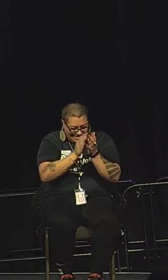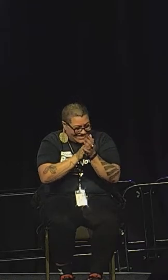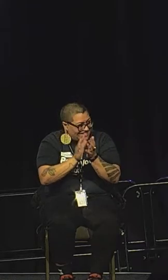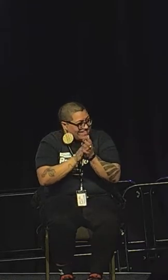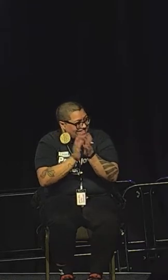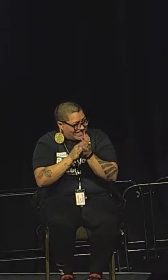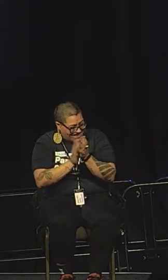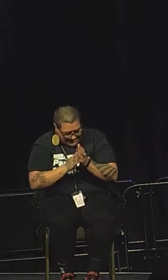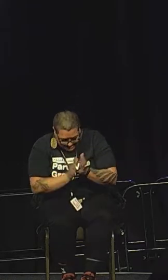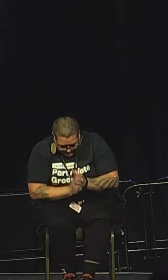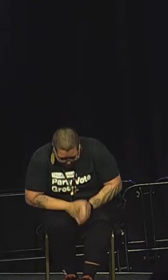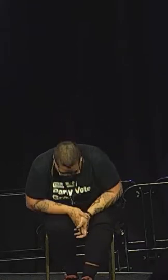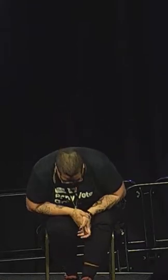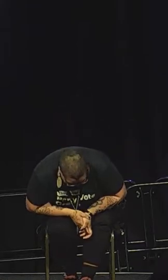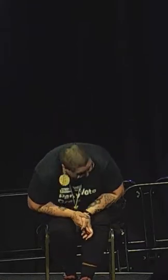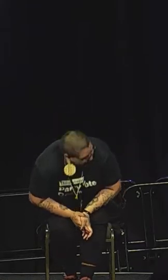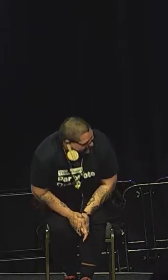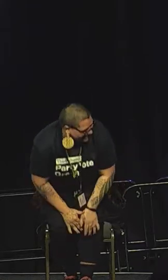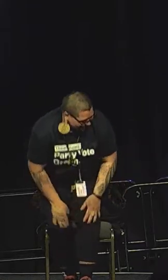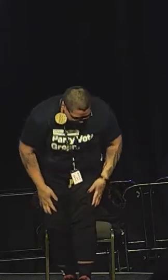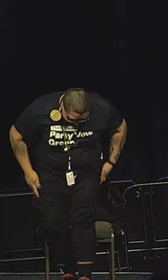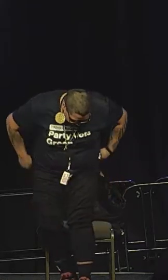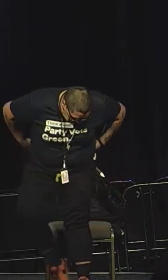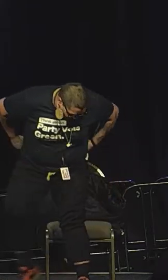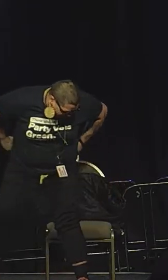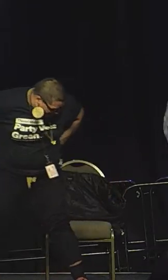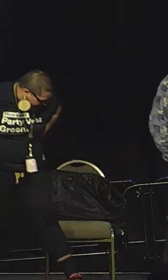thank you very much people thank you